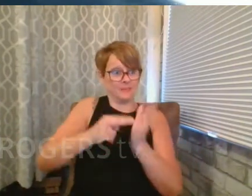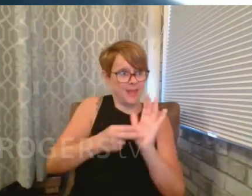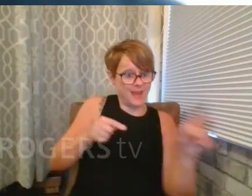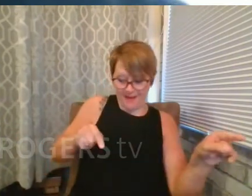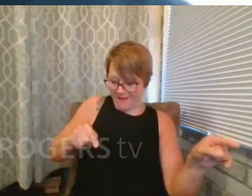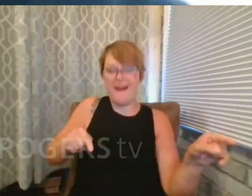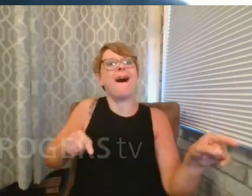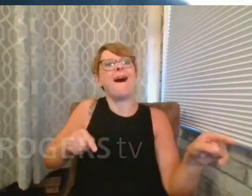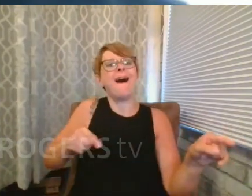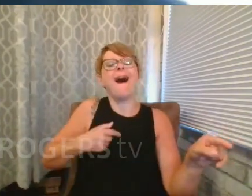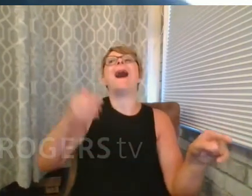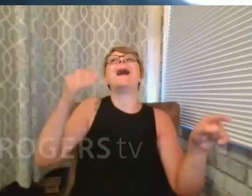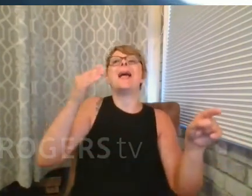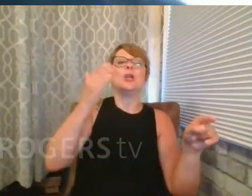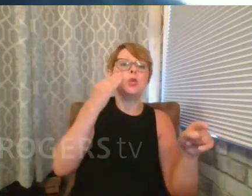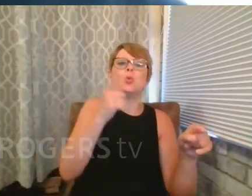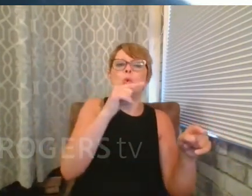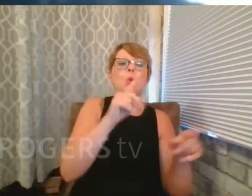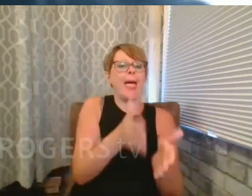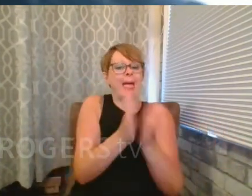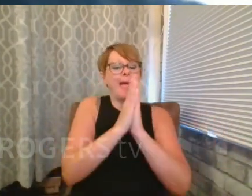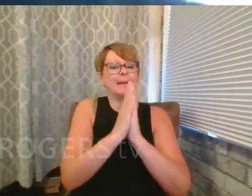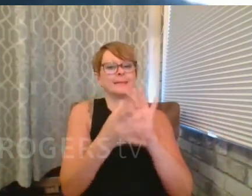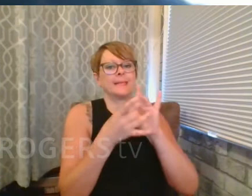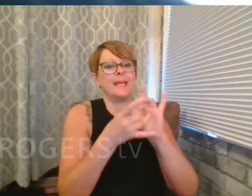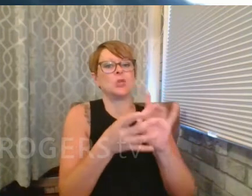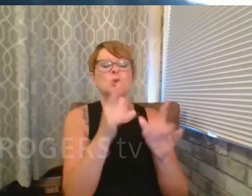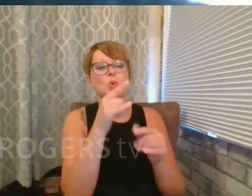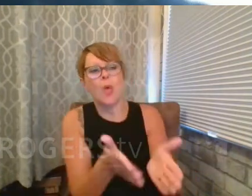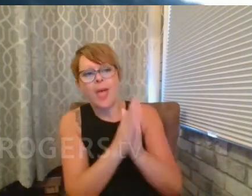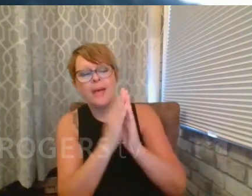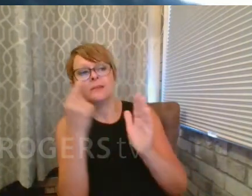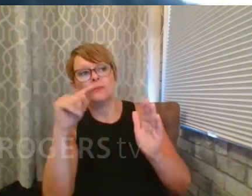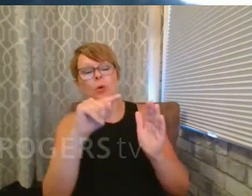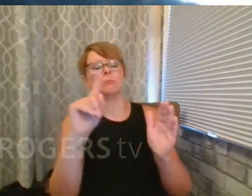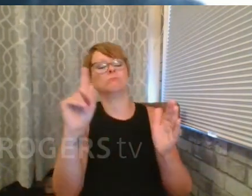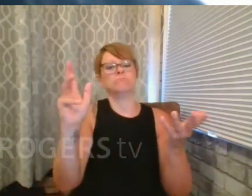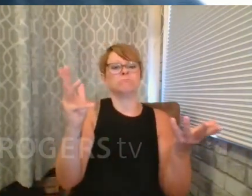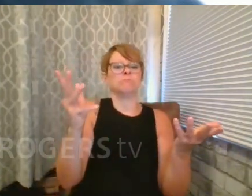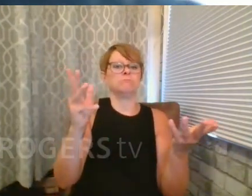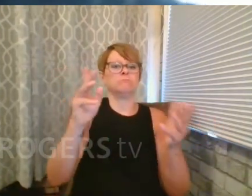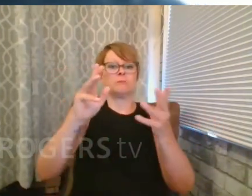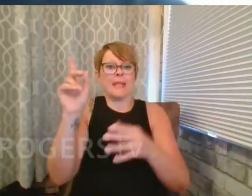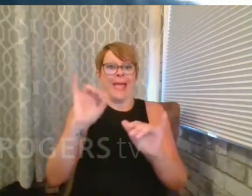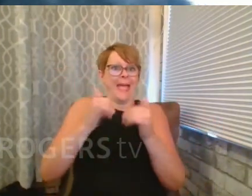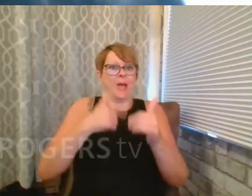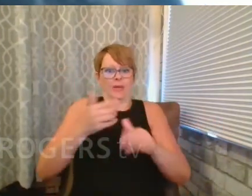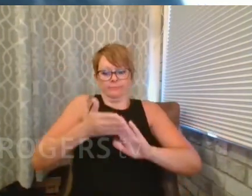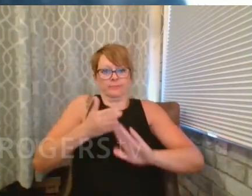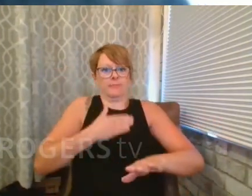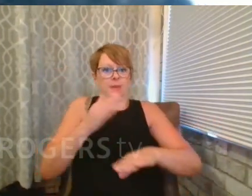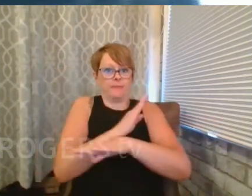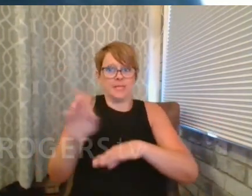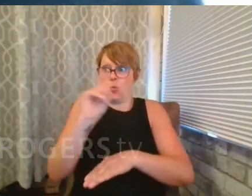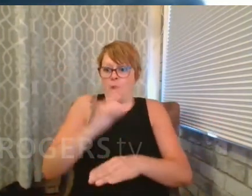the connection to approach people, to know people. Where can you get your resources? Where can you